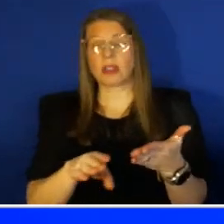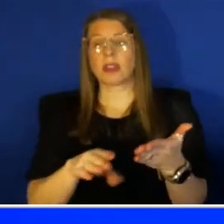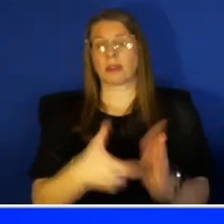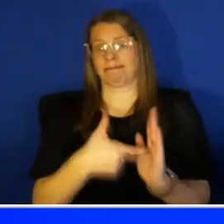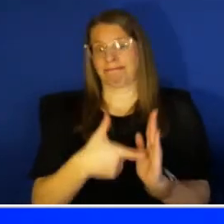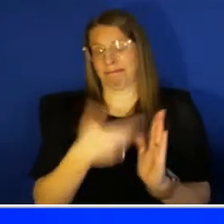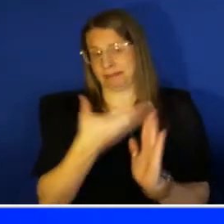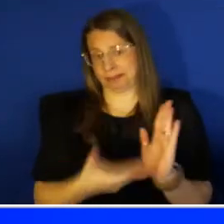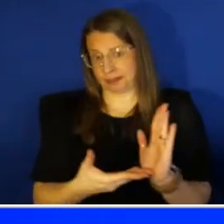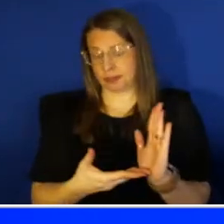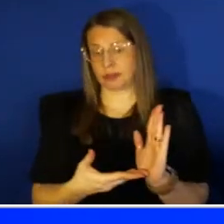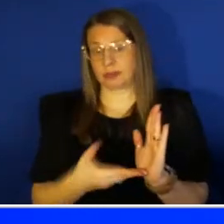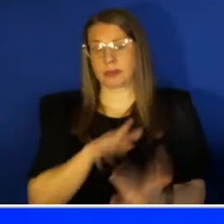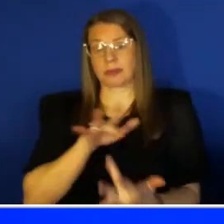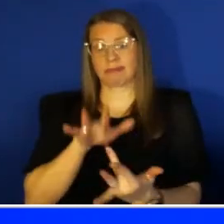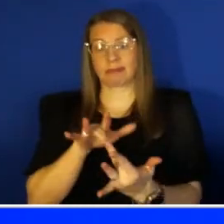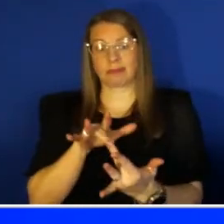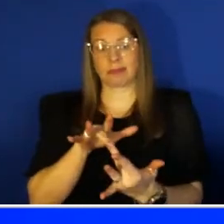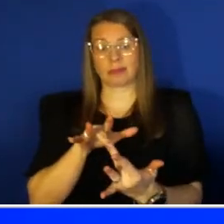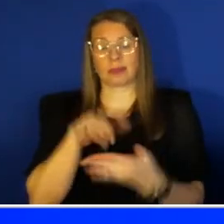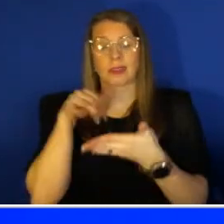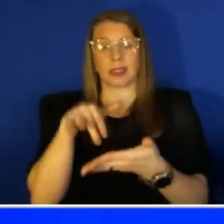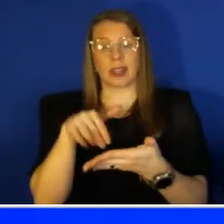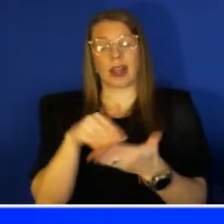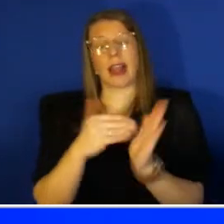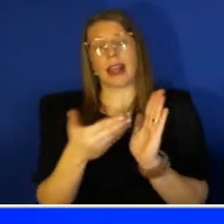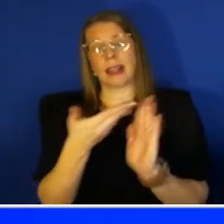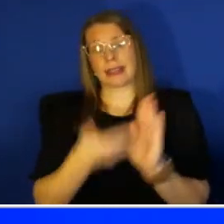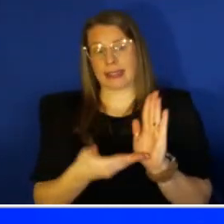the contact of the study is listed. But